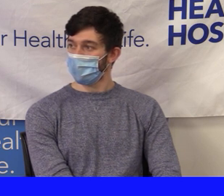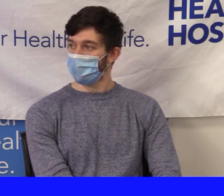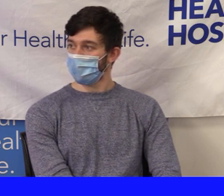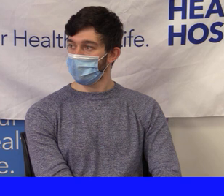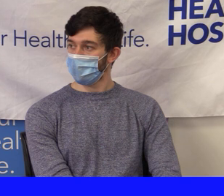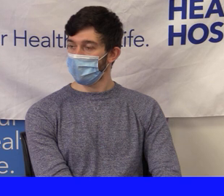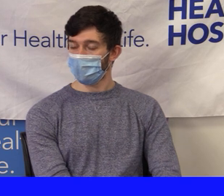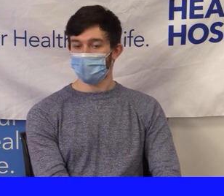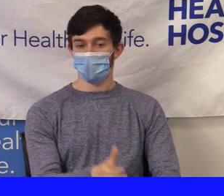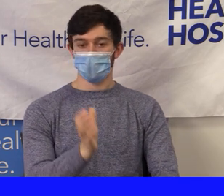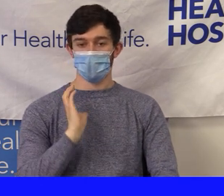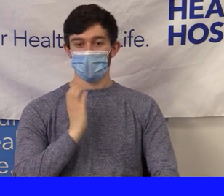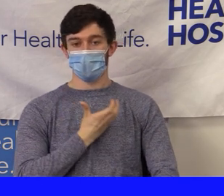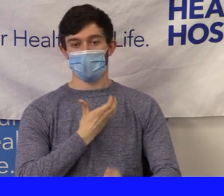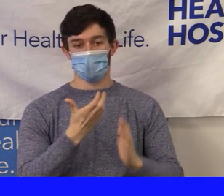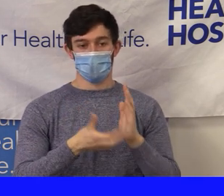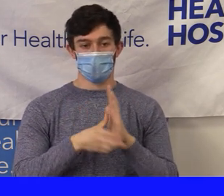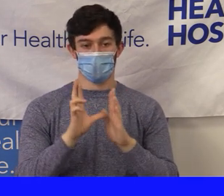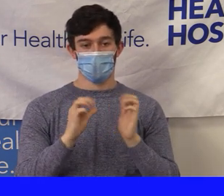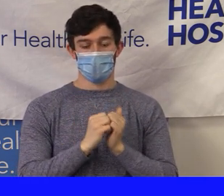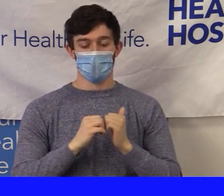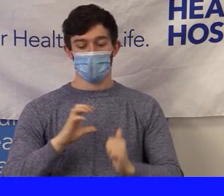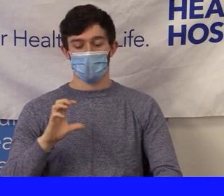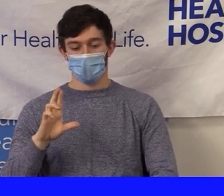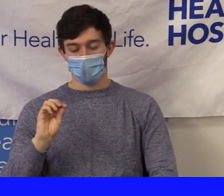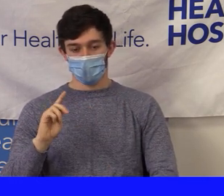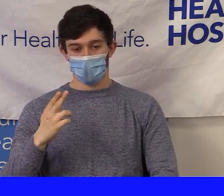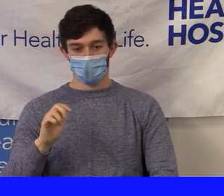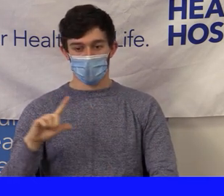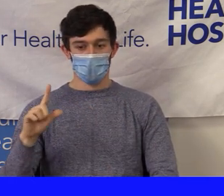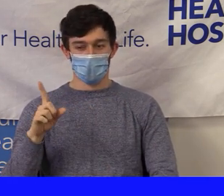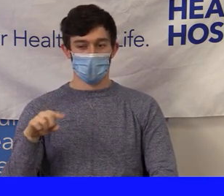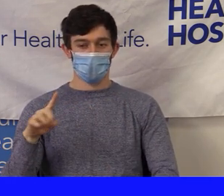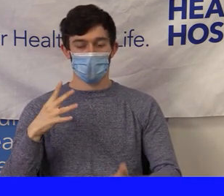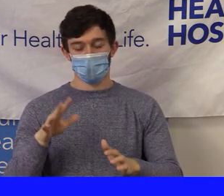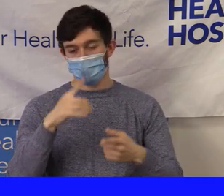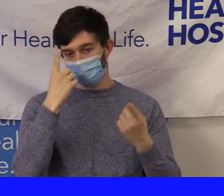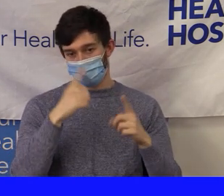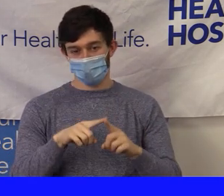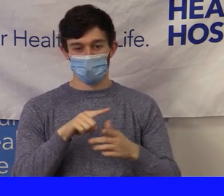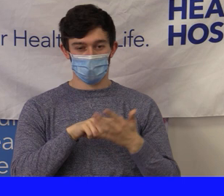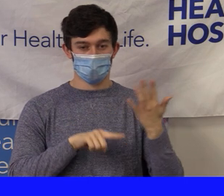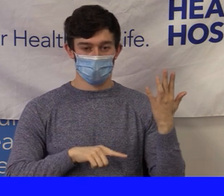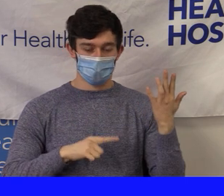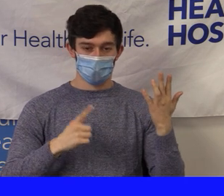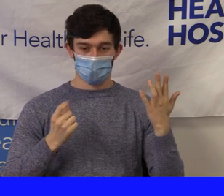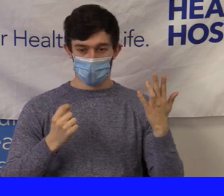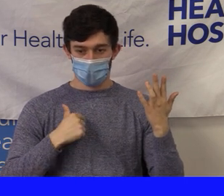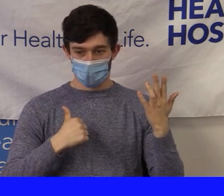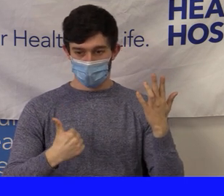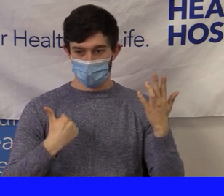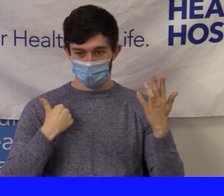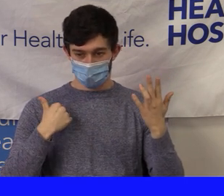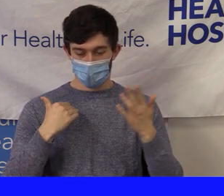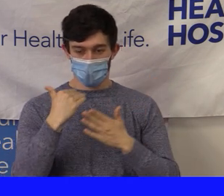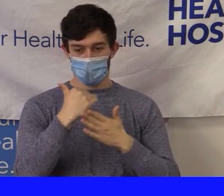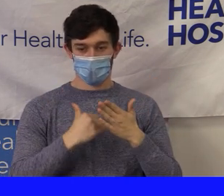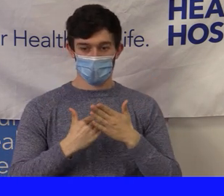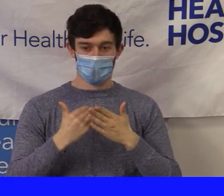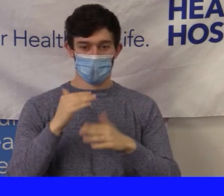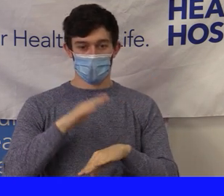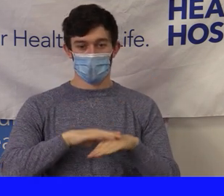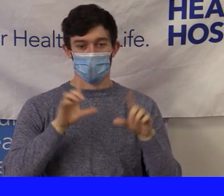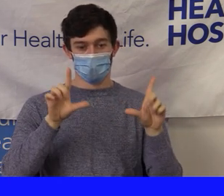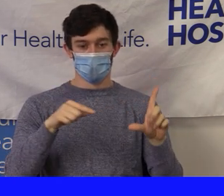in our review with Kratho, they have agreed to the following elements that I've got here listed on the screen